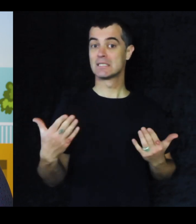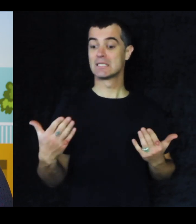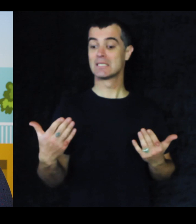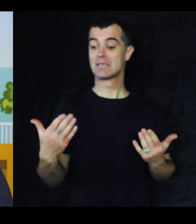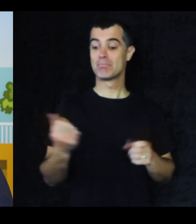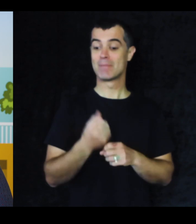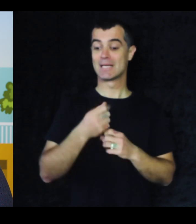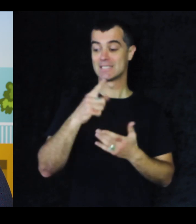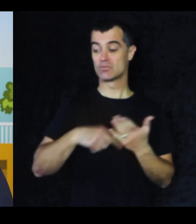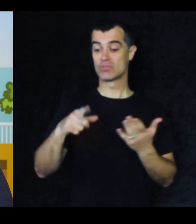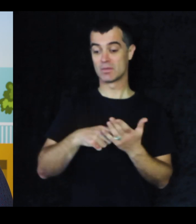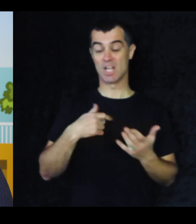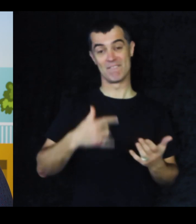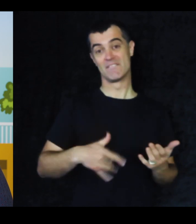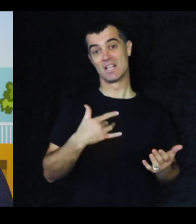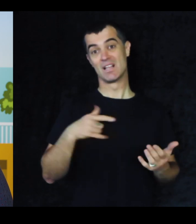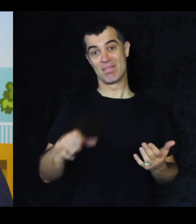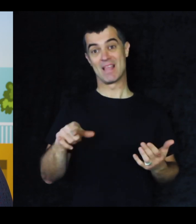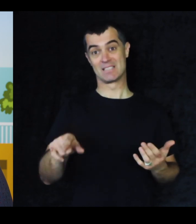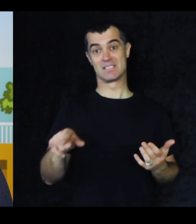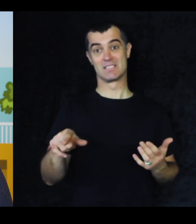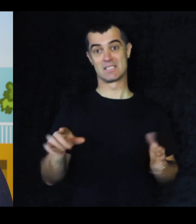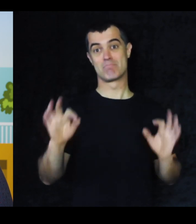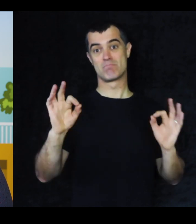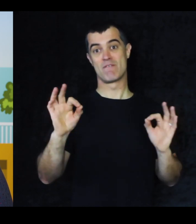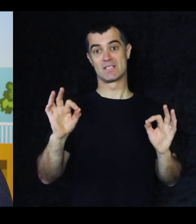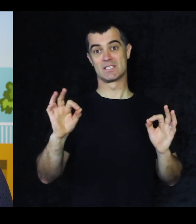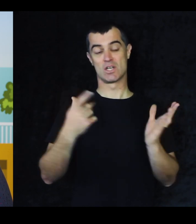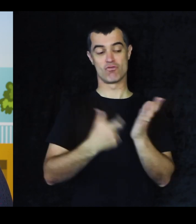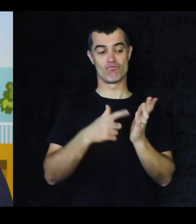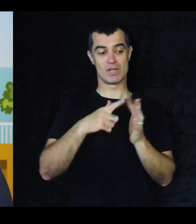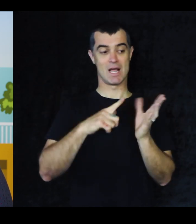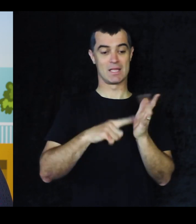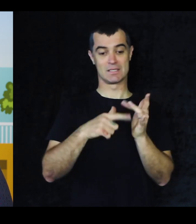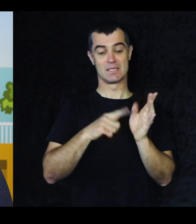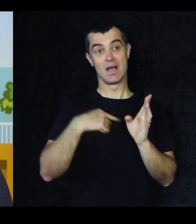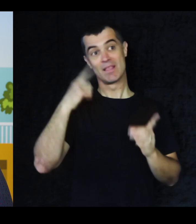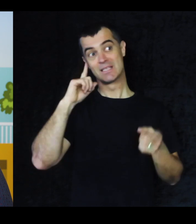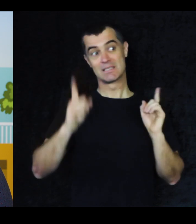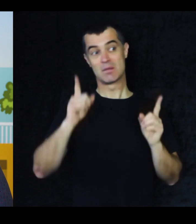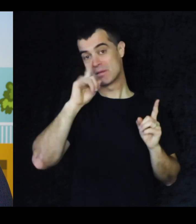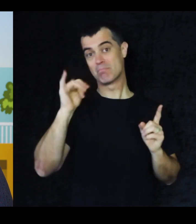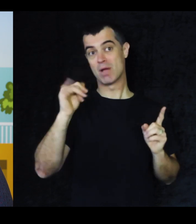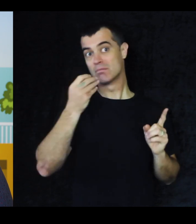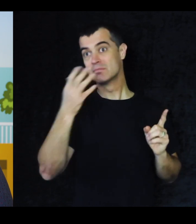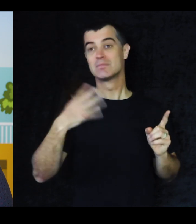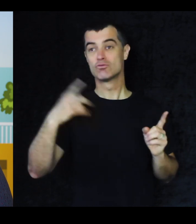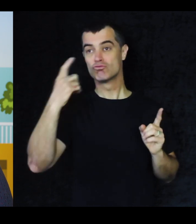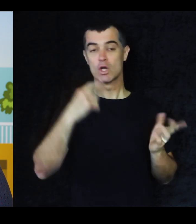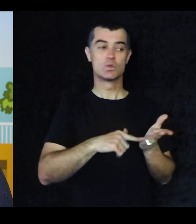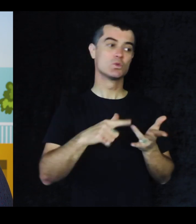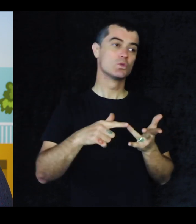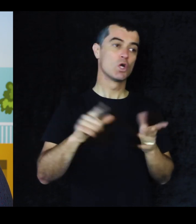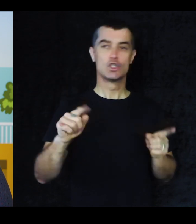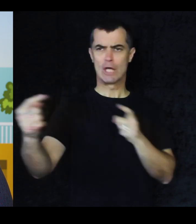If it did not result in discrimination, I think, that's the perfect reality. And I think sometimes people might disclose